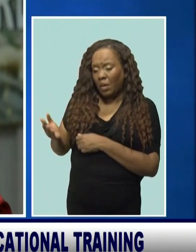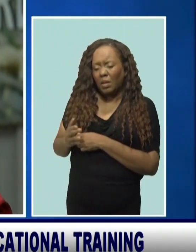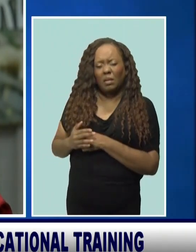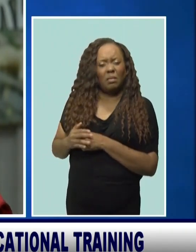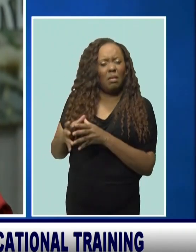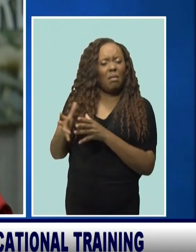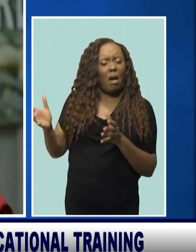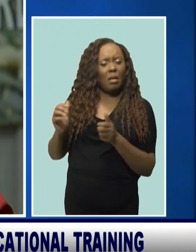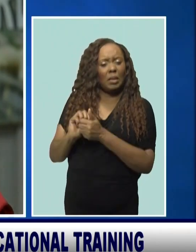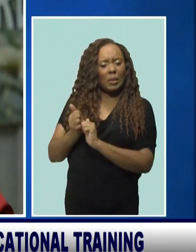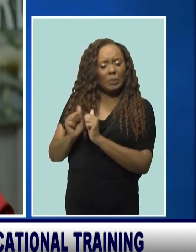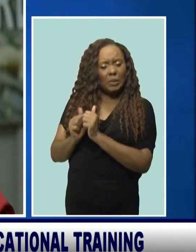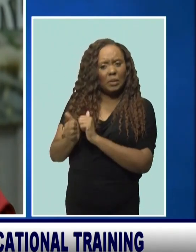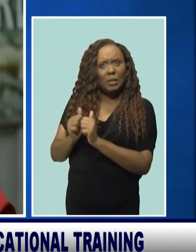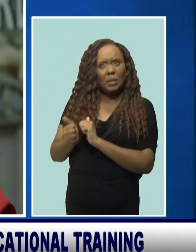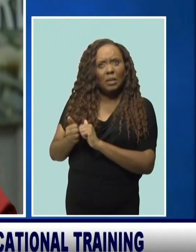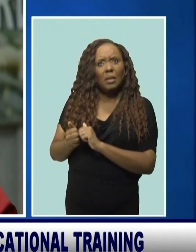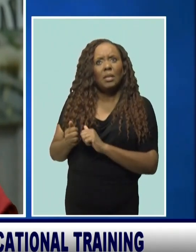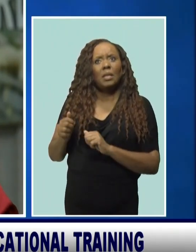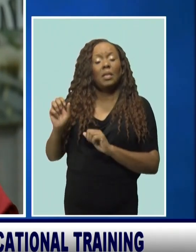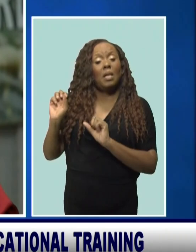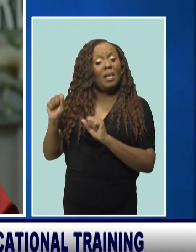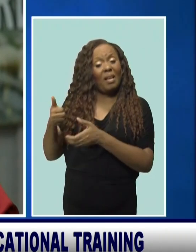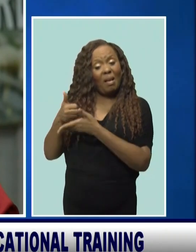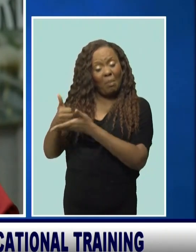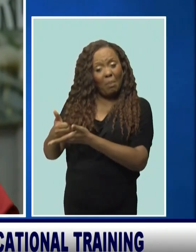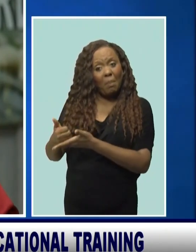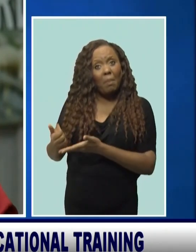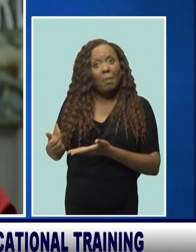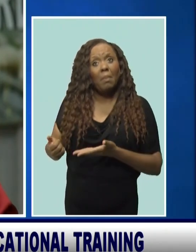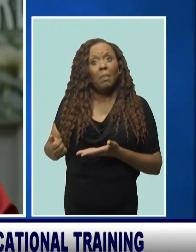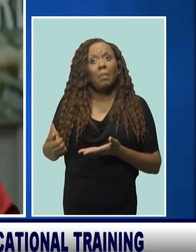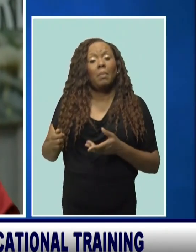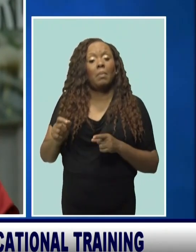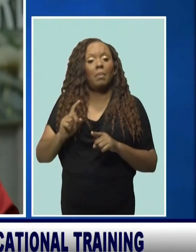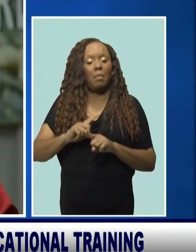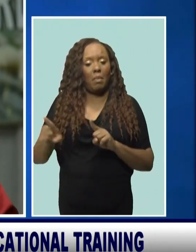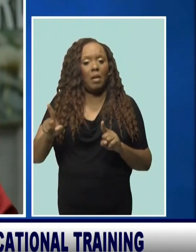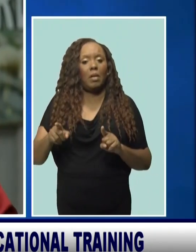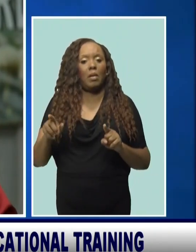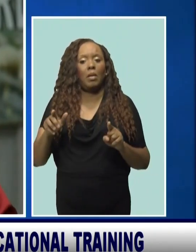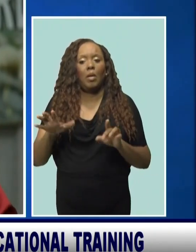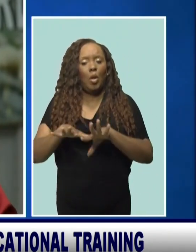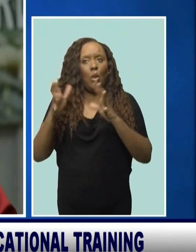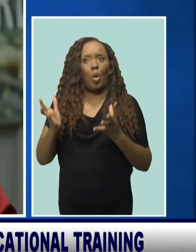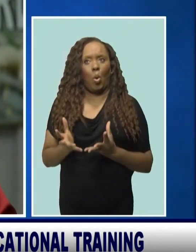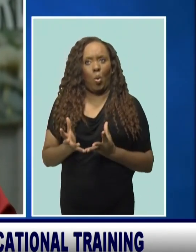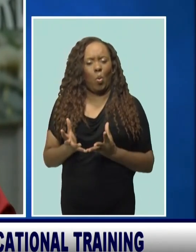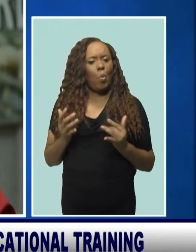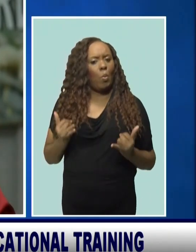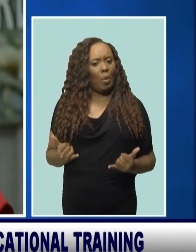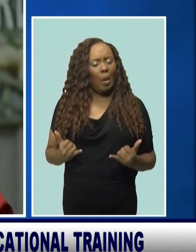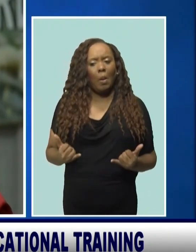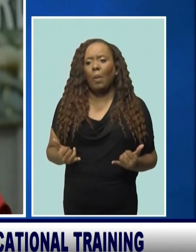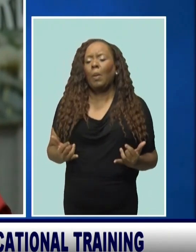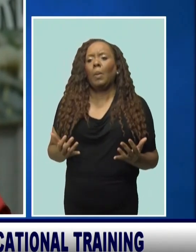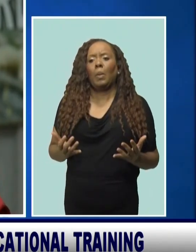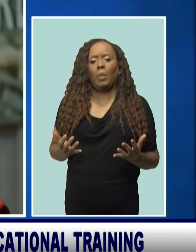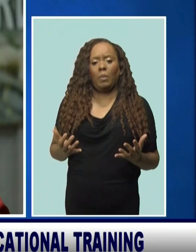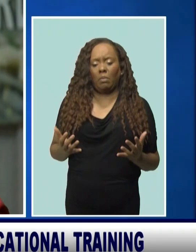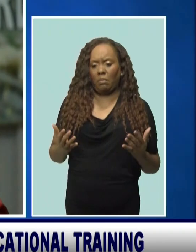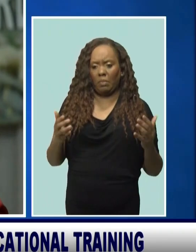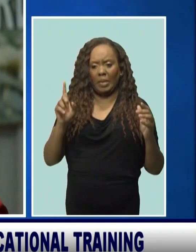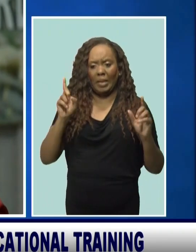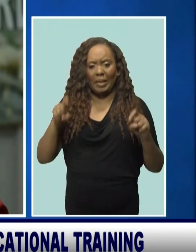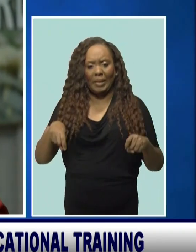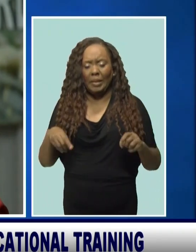competitiveness is helpful to some degree. With the world becoming a confined space,